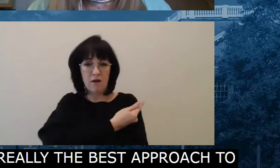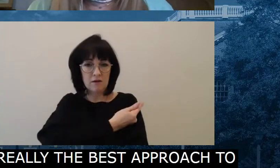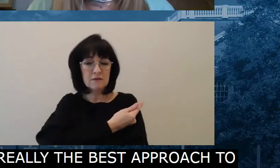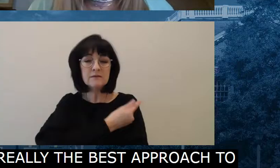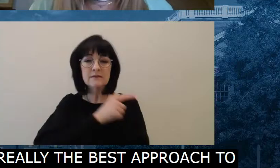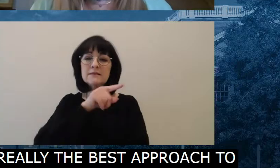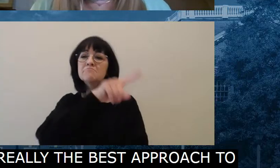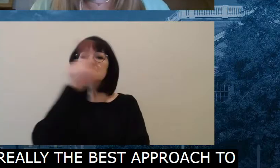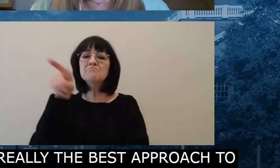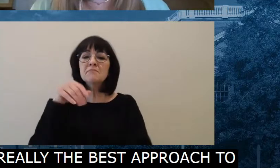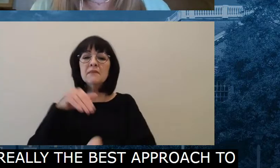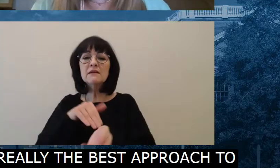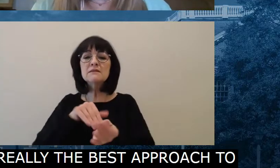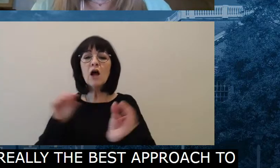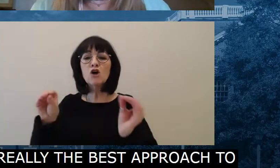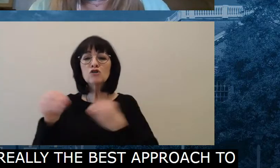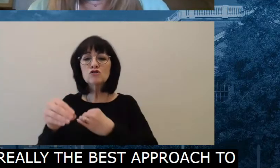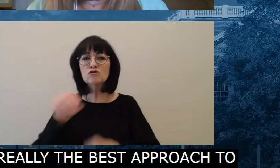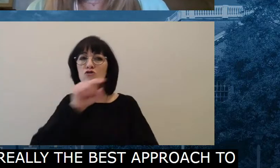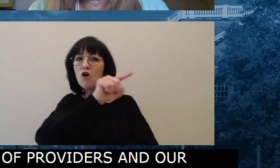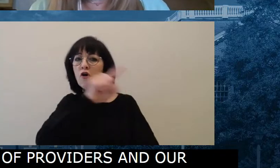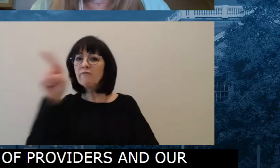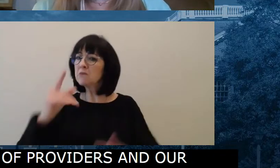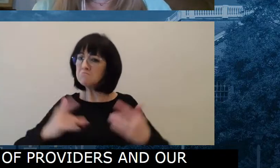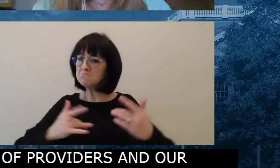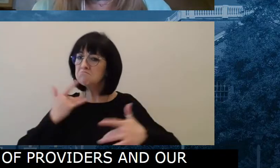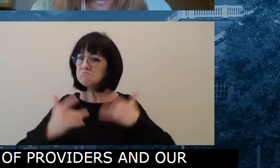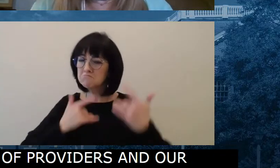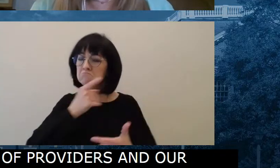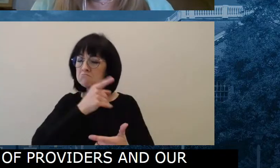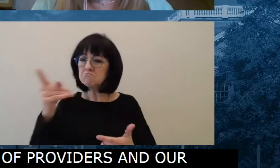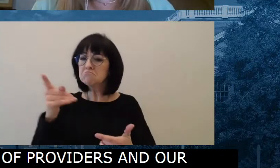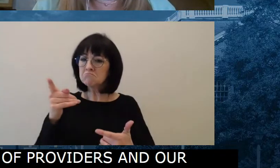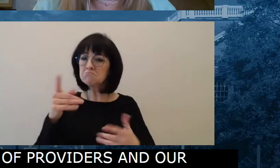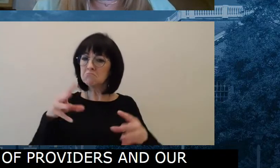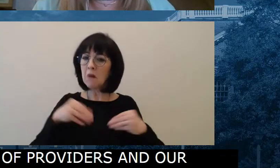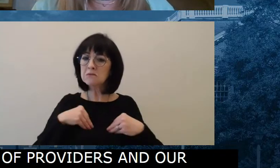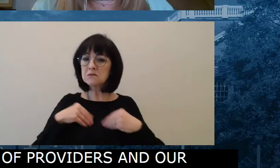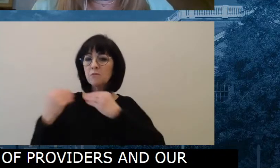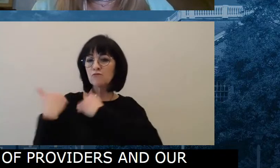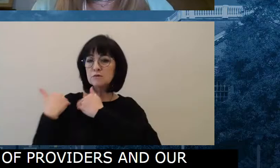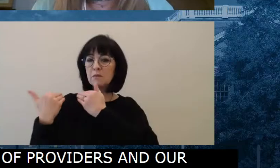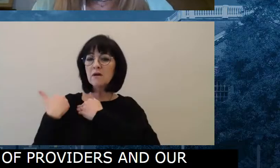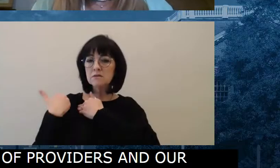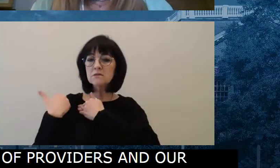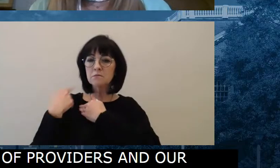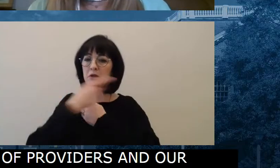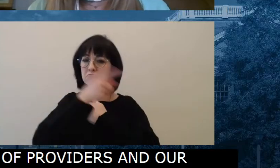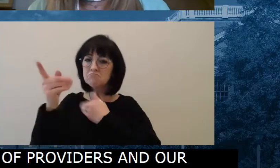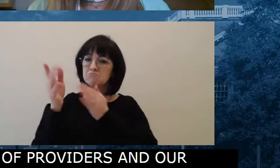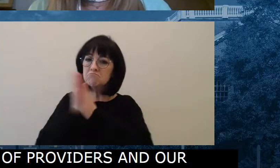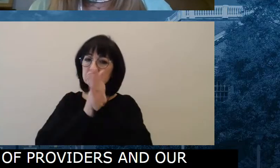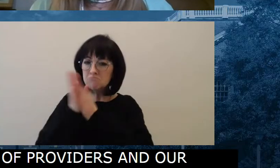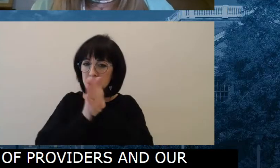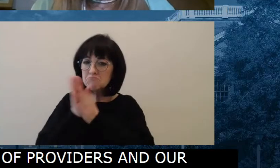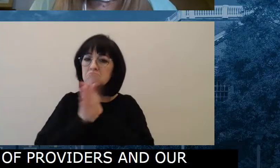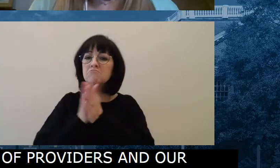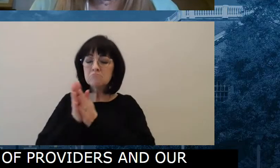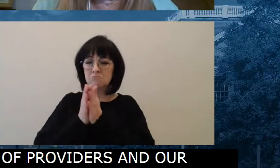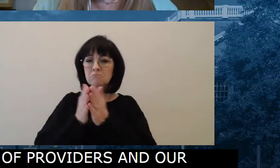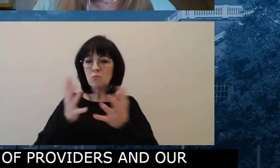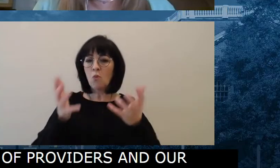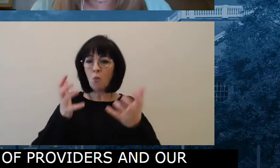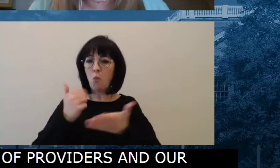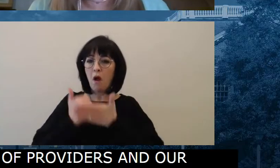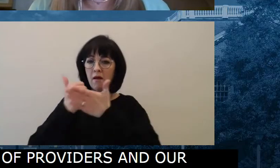community is very enthusiastic and excited about this approach that we are taking, as are our pharmacies.